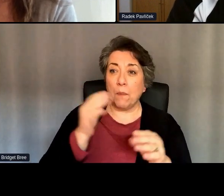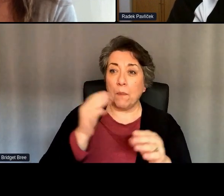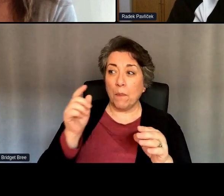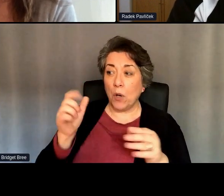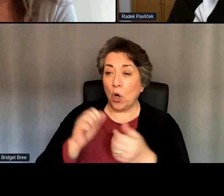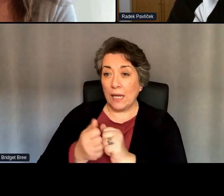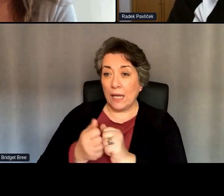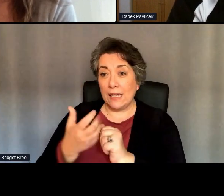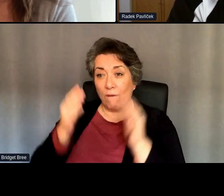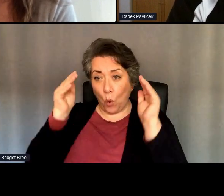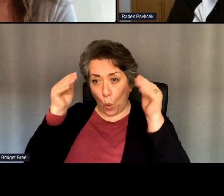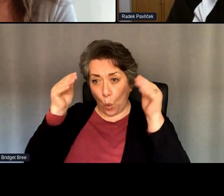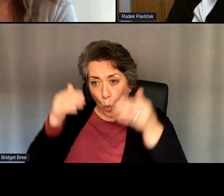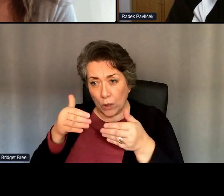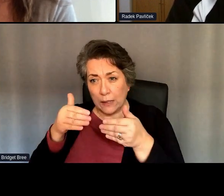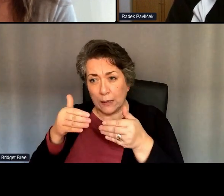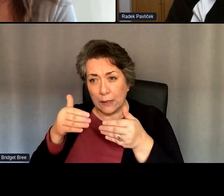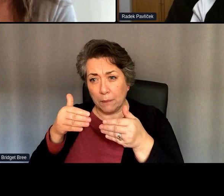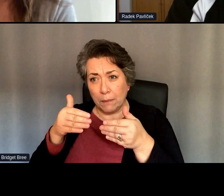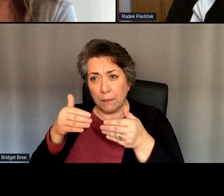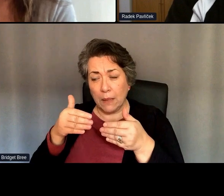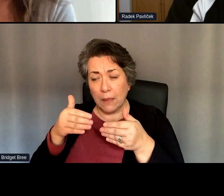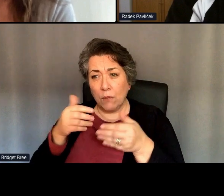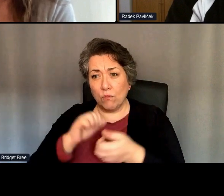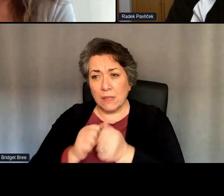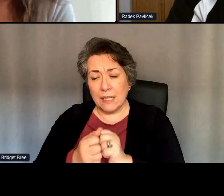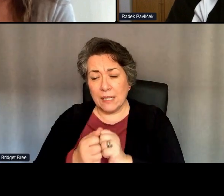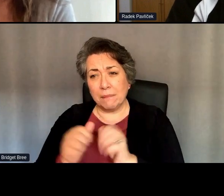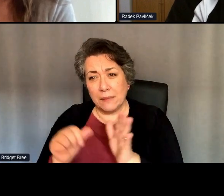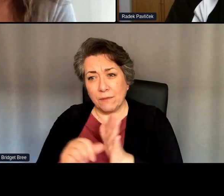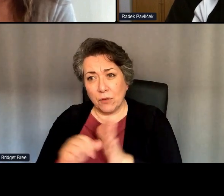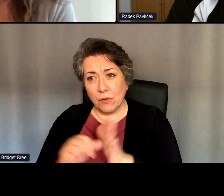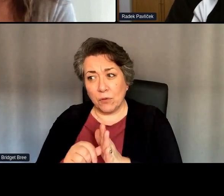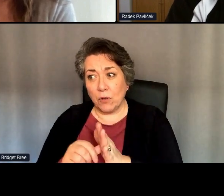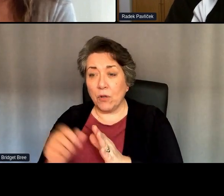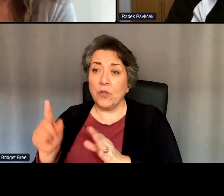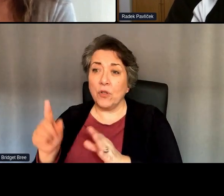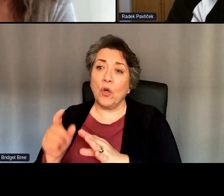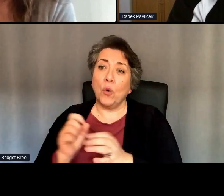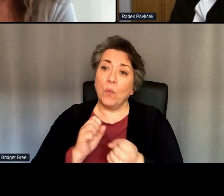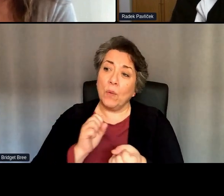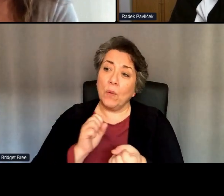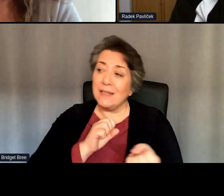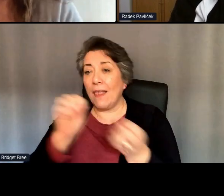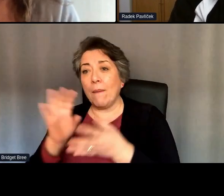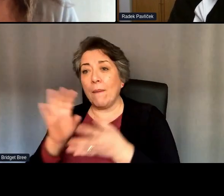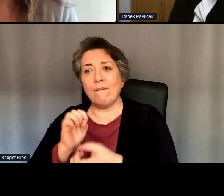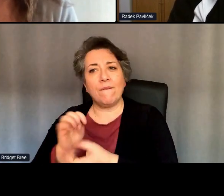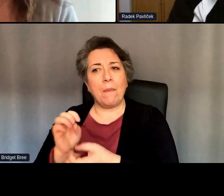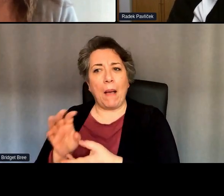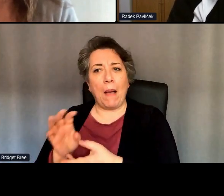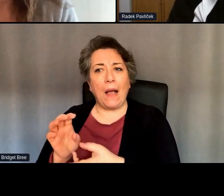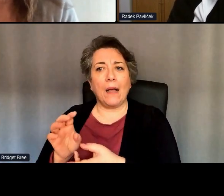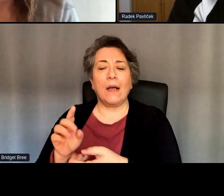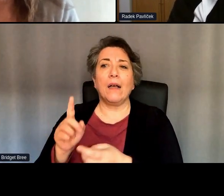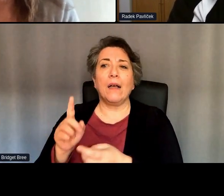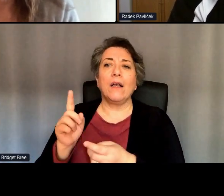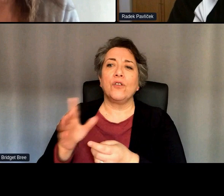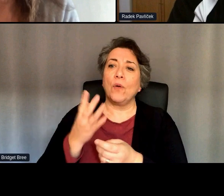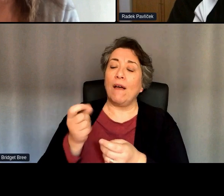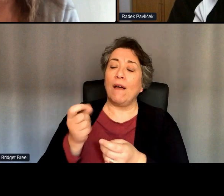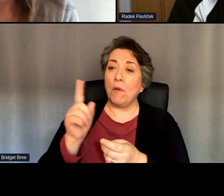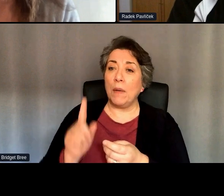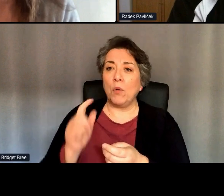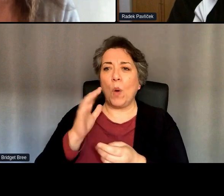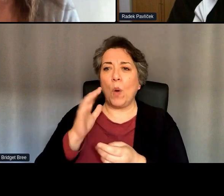struggles to go through the process of the exam, and we're sending feedback. So that is what I like the most, that you have people who are willing to